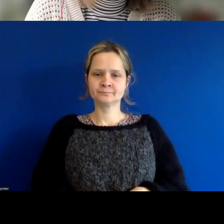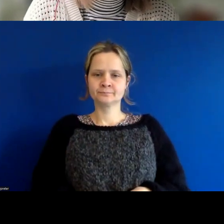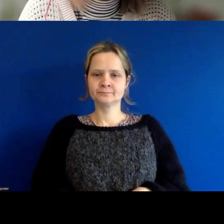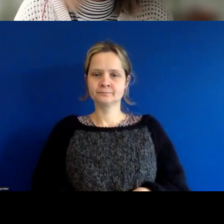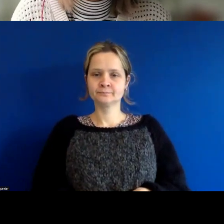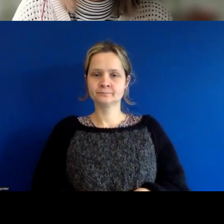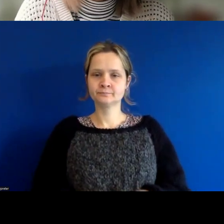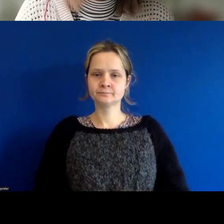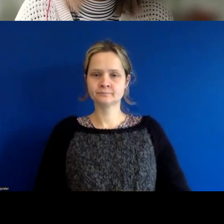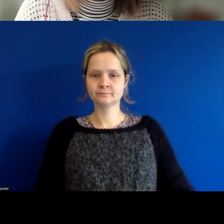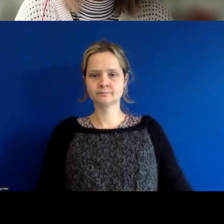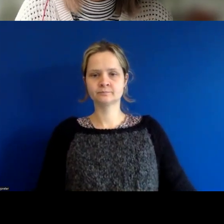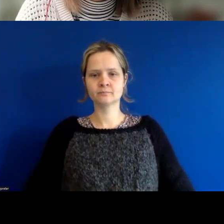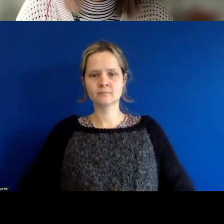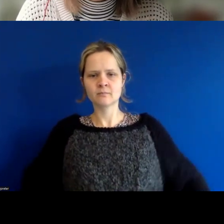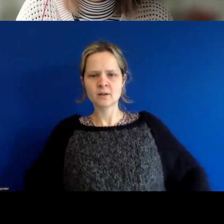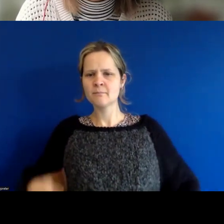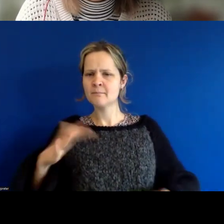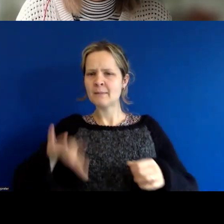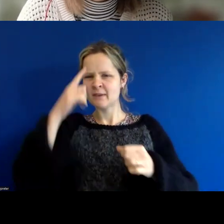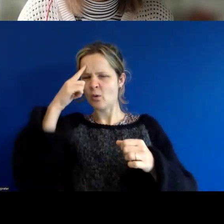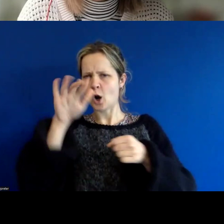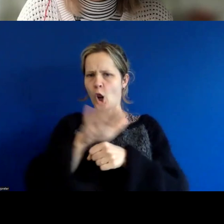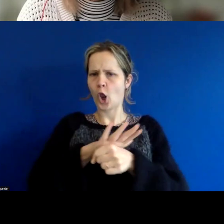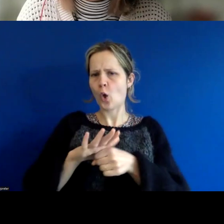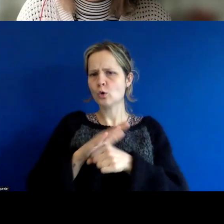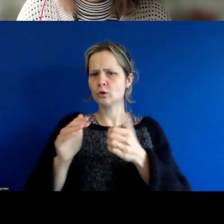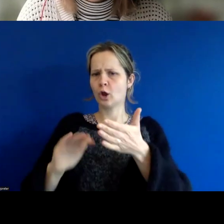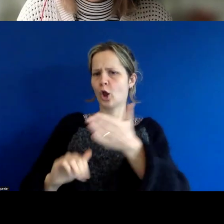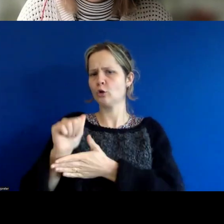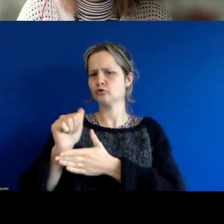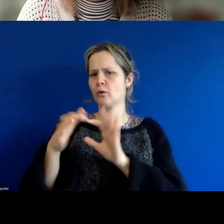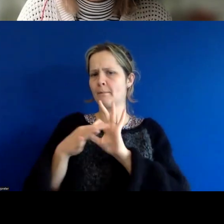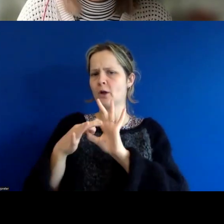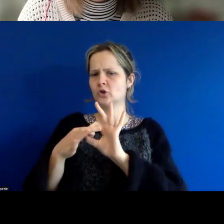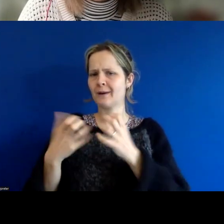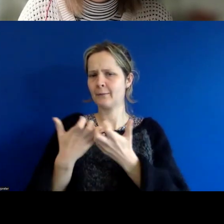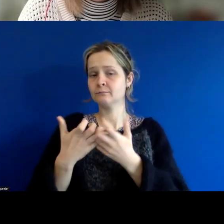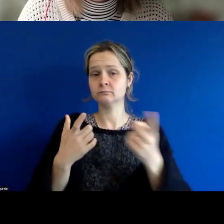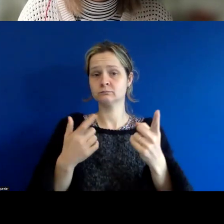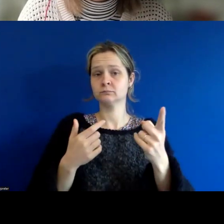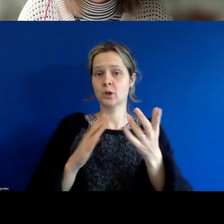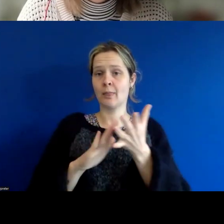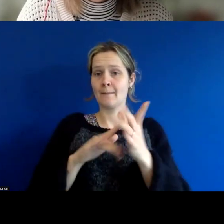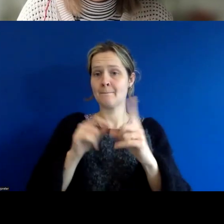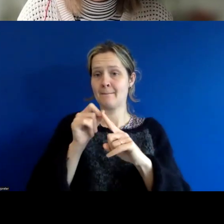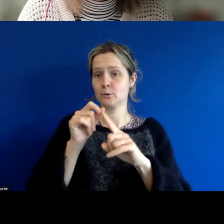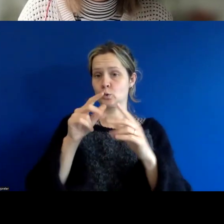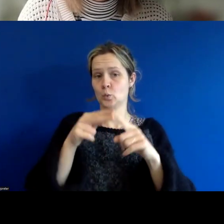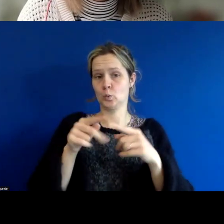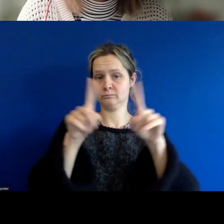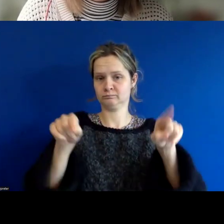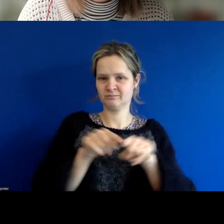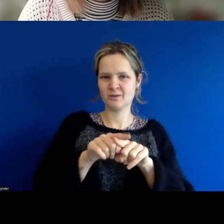You might want to think about building local cultural partnerships. So you can map within the mapping tool, the services tool,